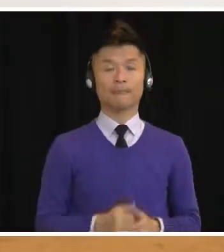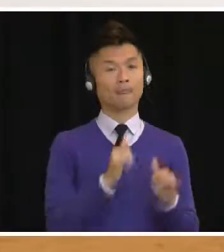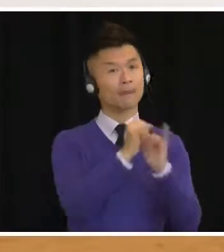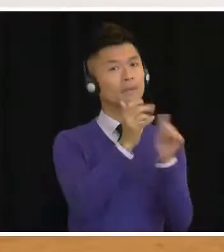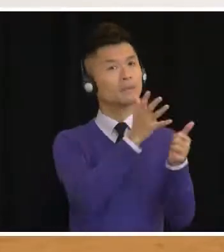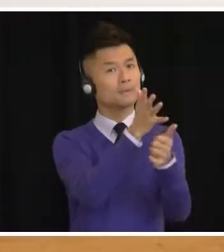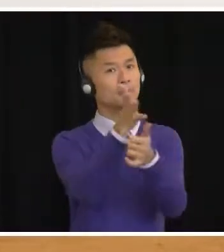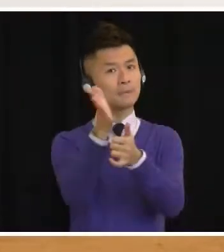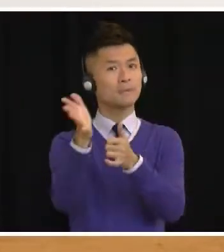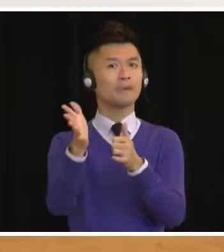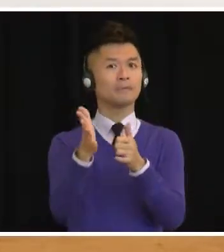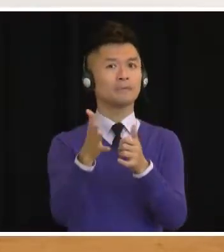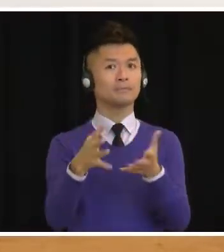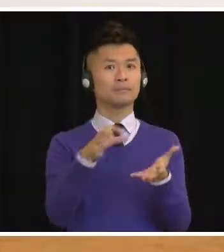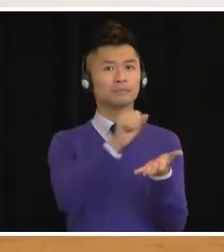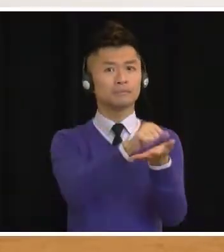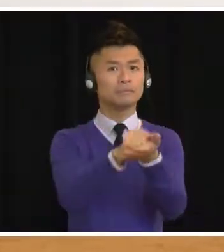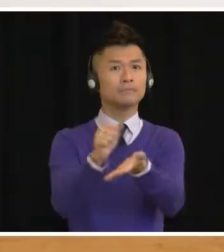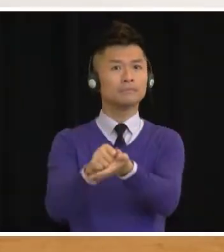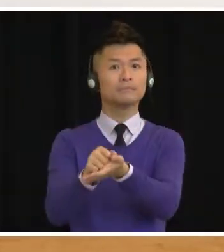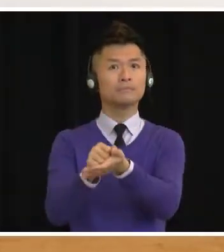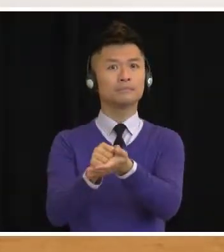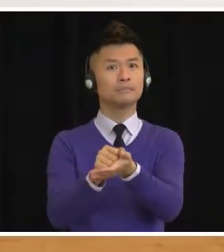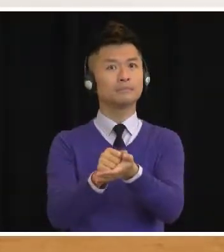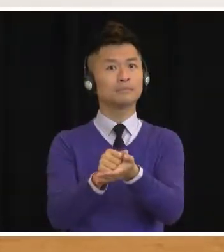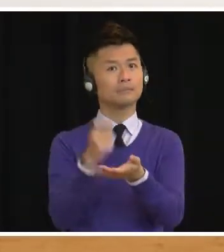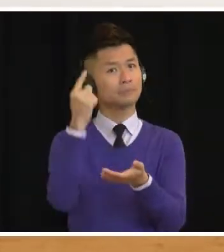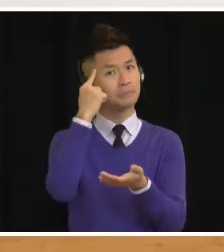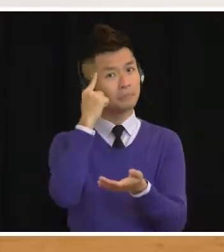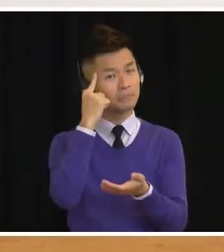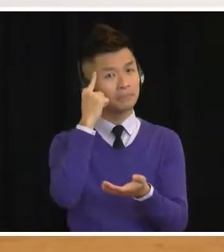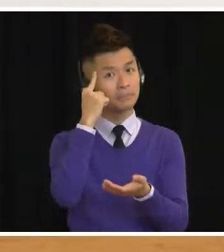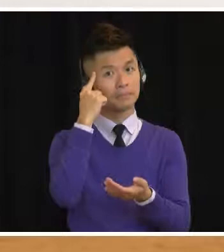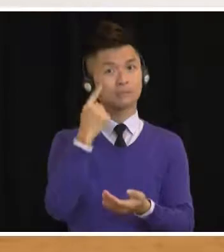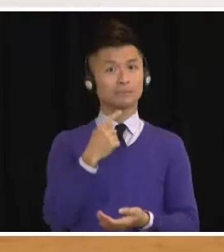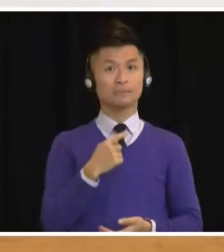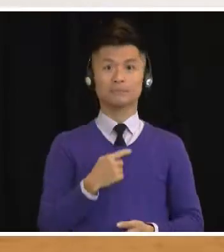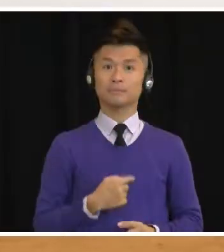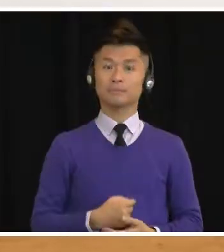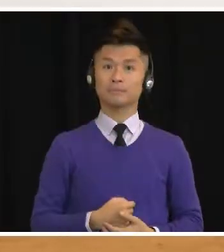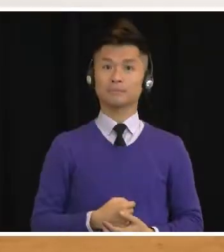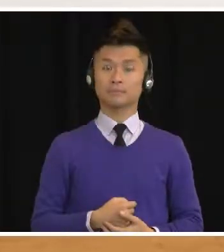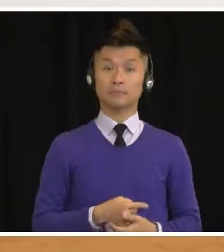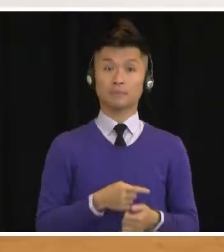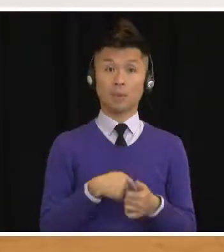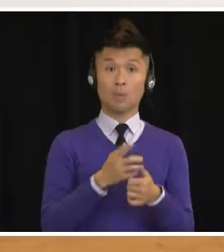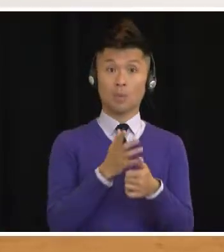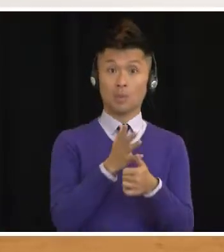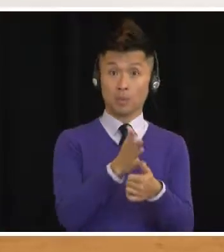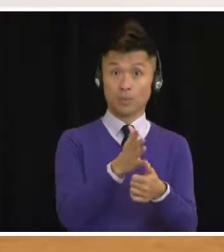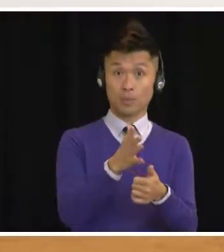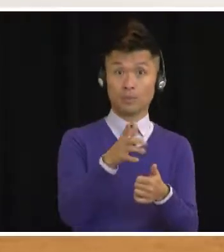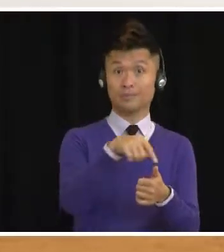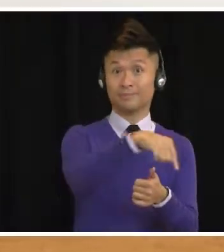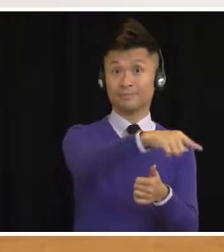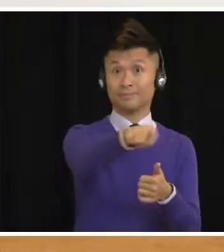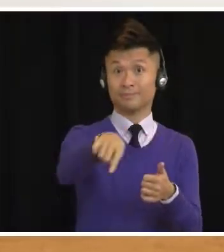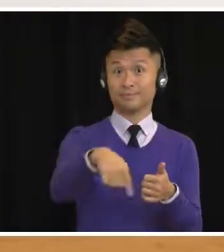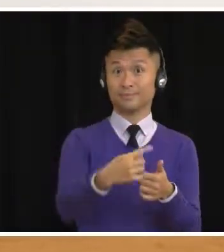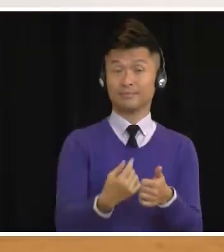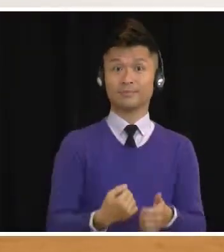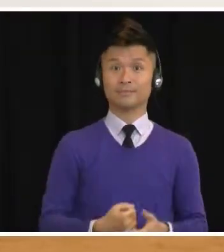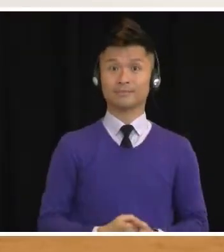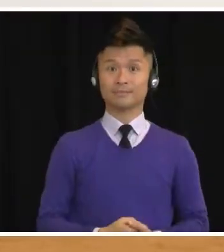people who were participating in this poll were tended to preserve their